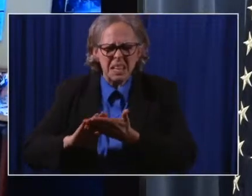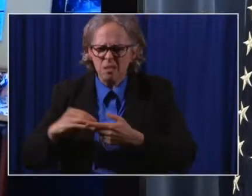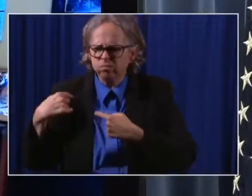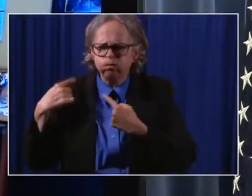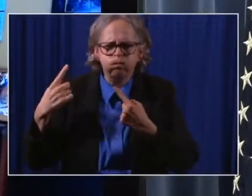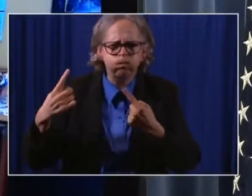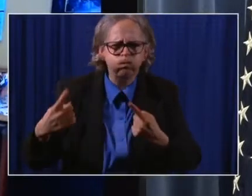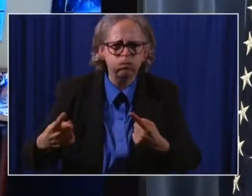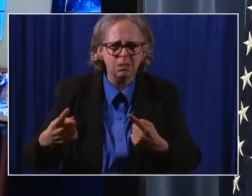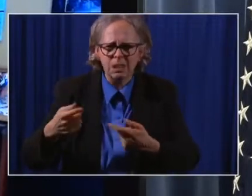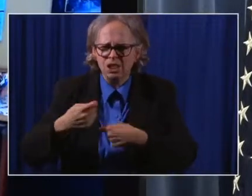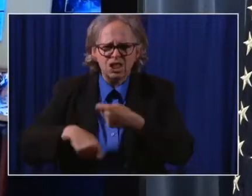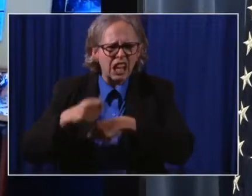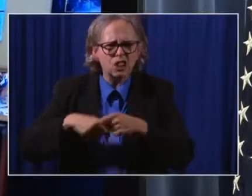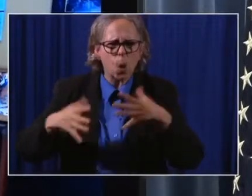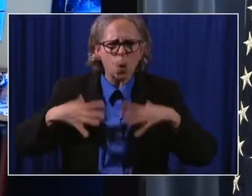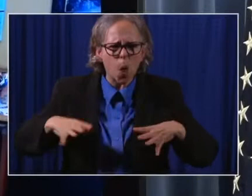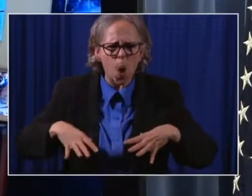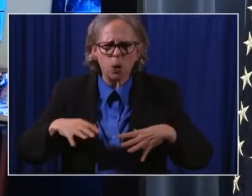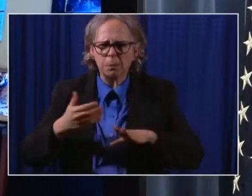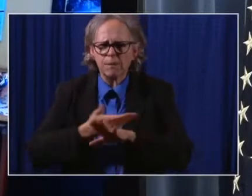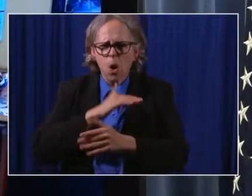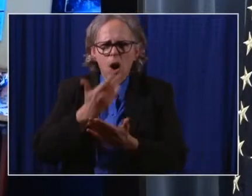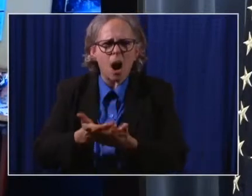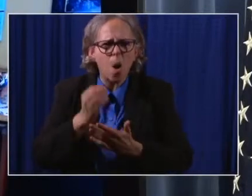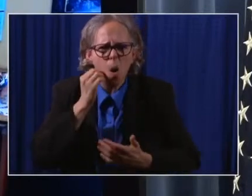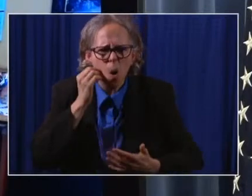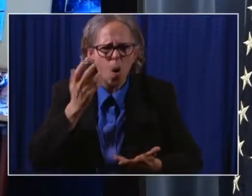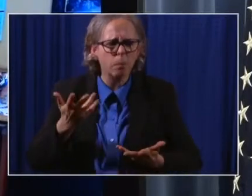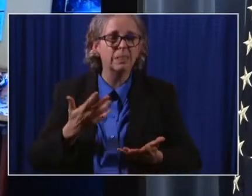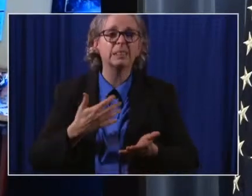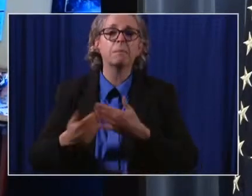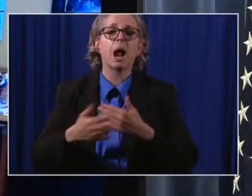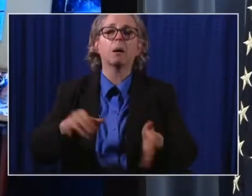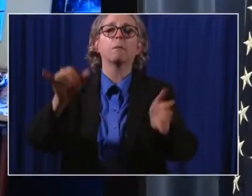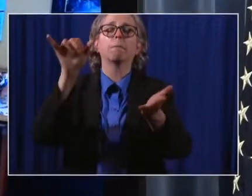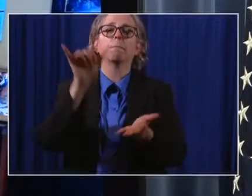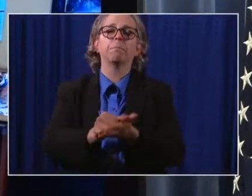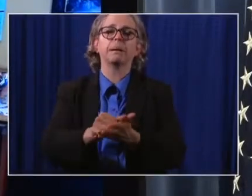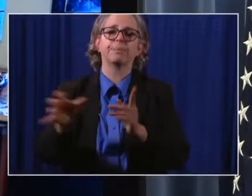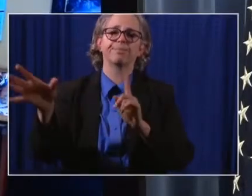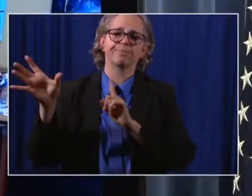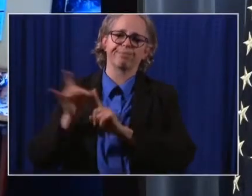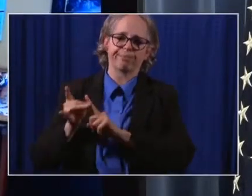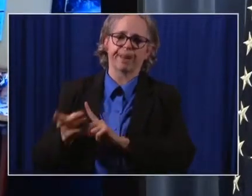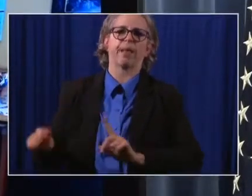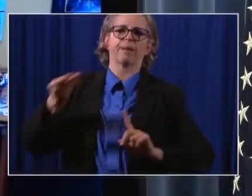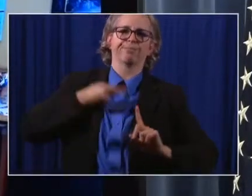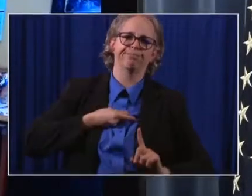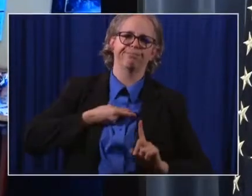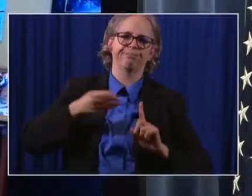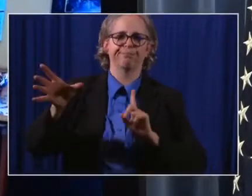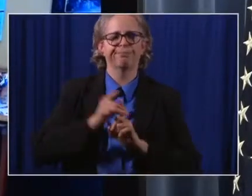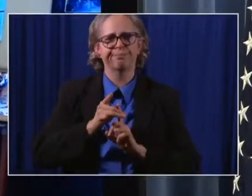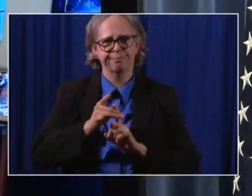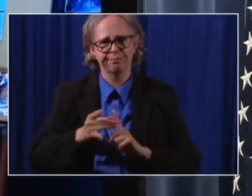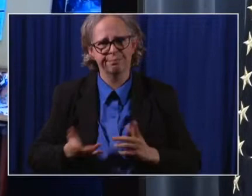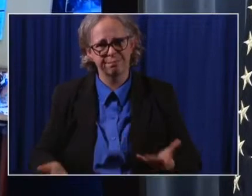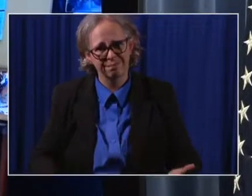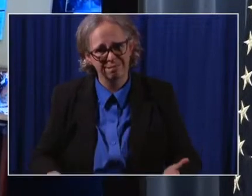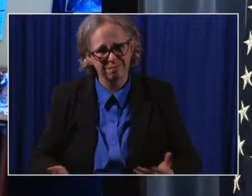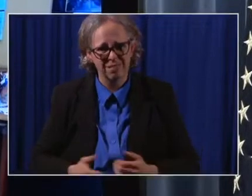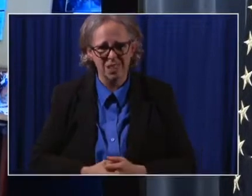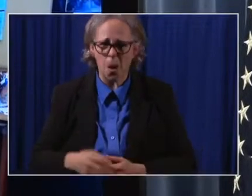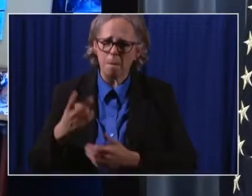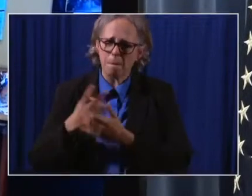out of her scrubs before she comes home. But it found its way through. So, but unfortunately, we both ended up getting pretty sick with